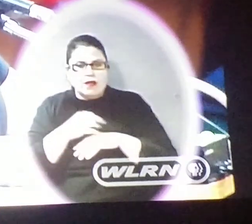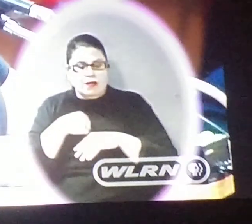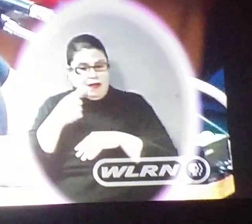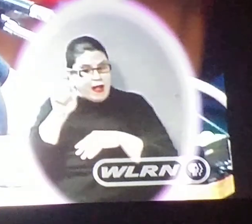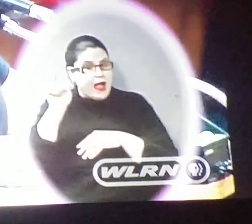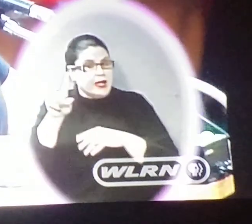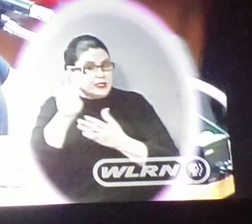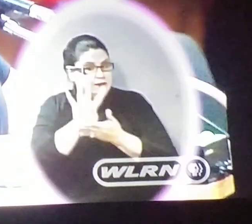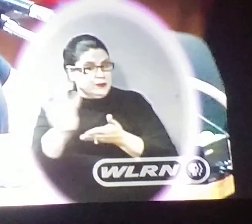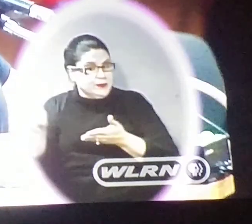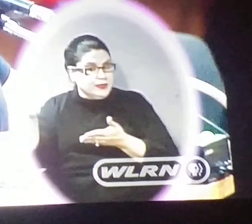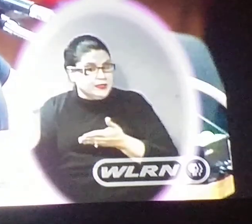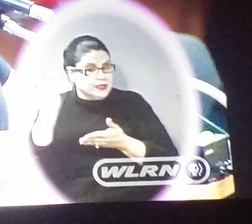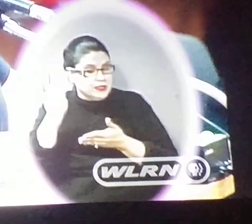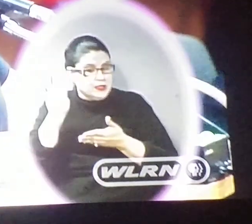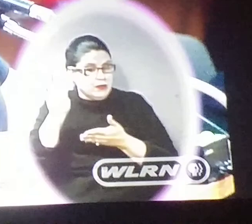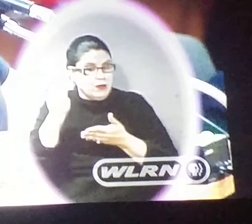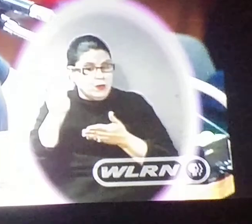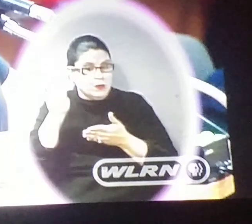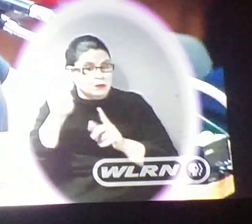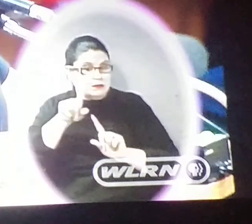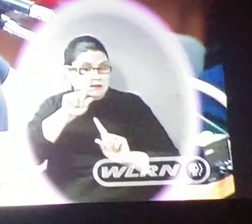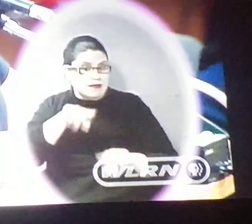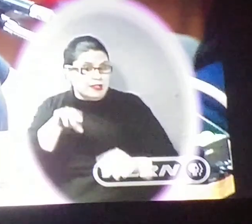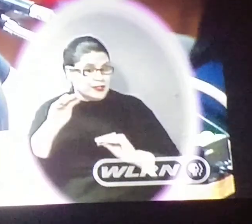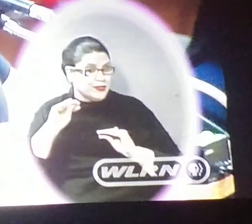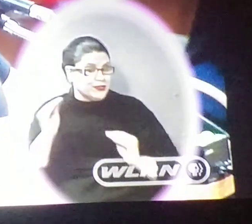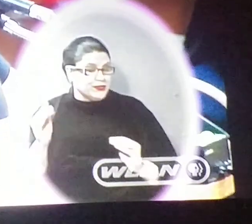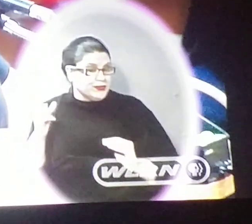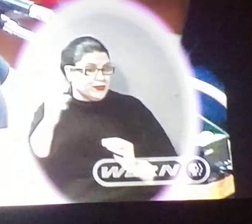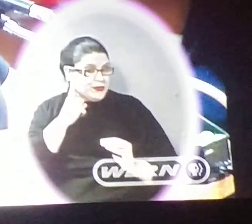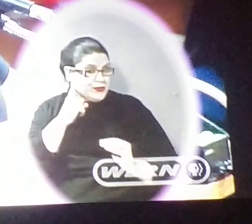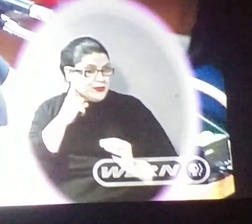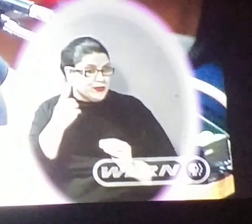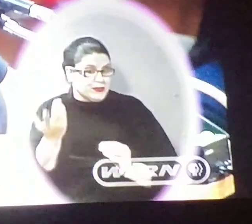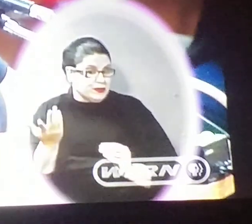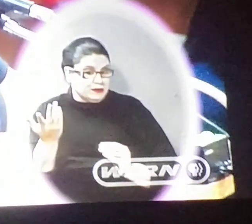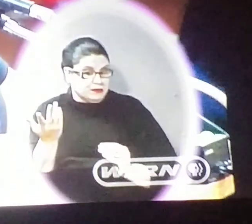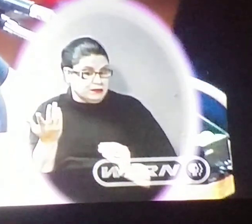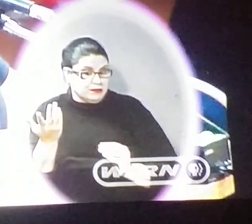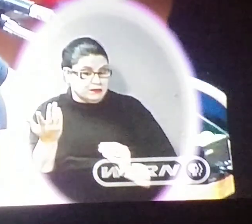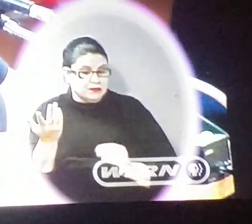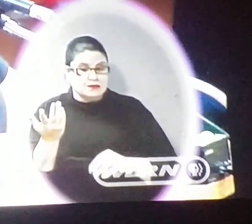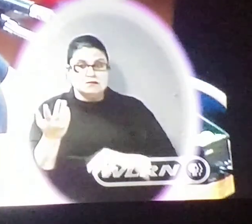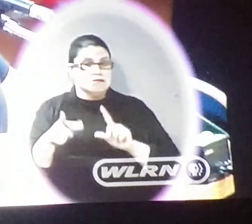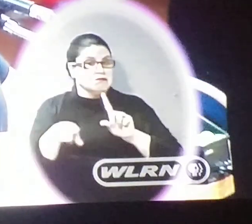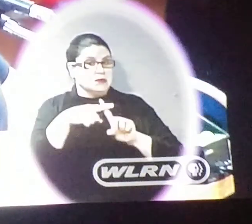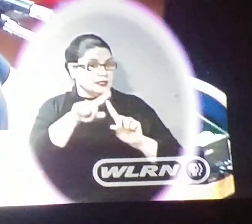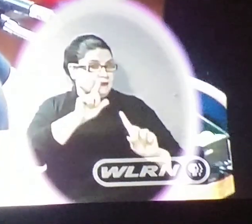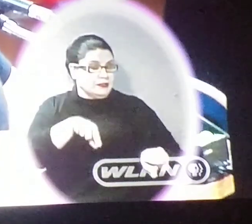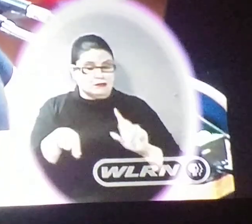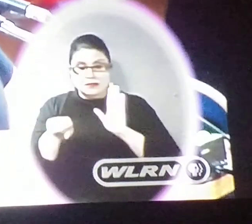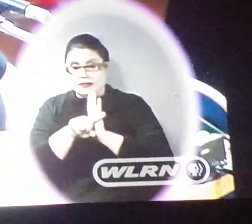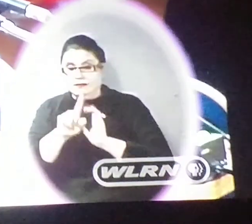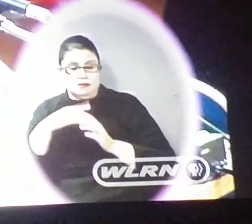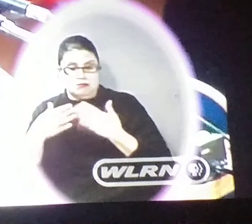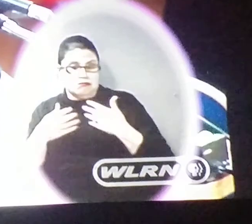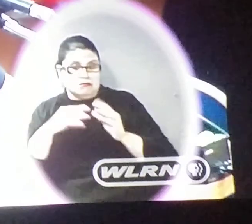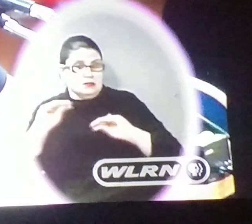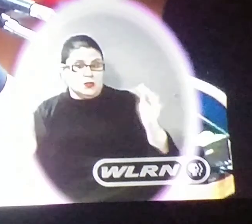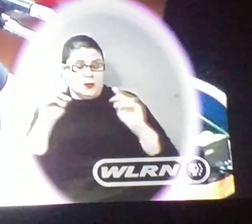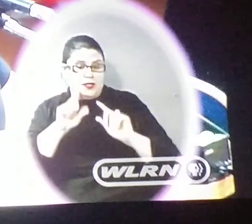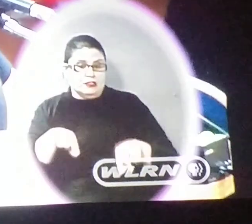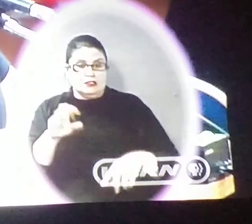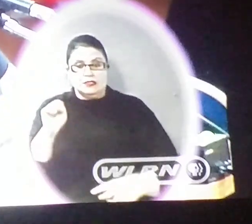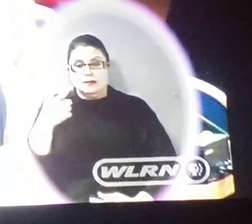weeks ago has not been brought to any conclusion, either positive or negative. On September 10th,